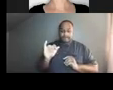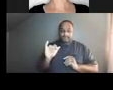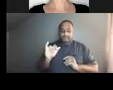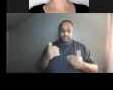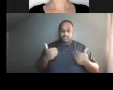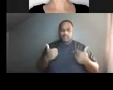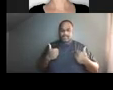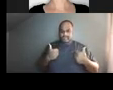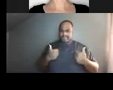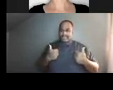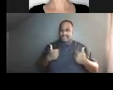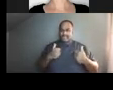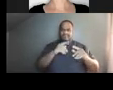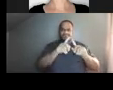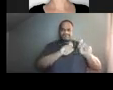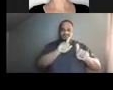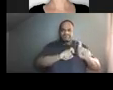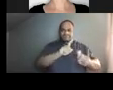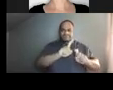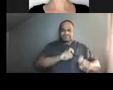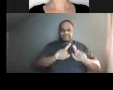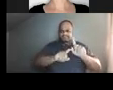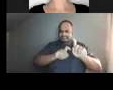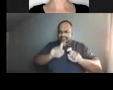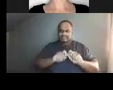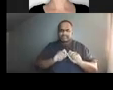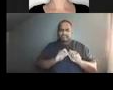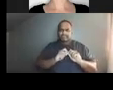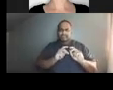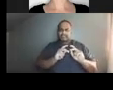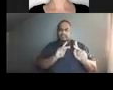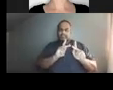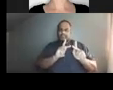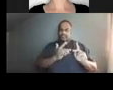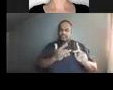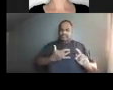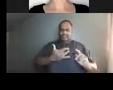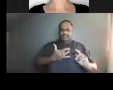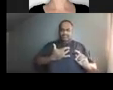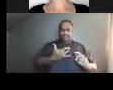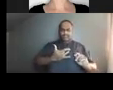survey which shows that the attitude of